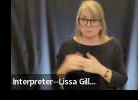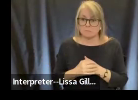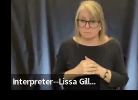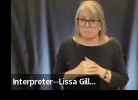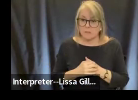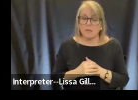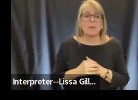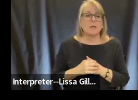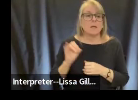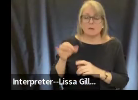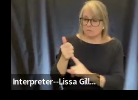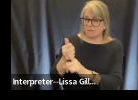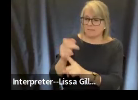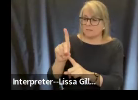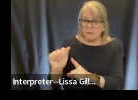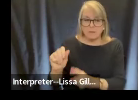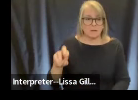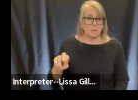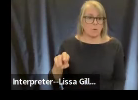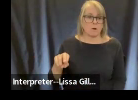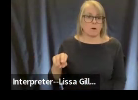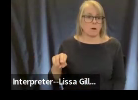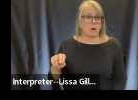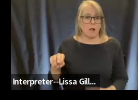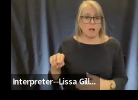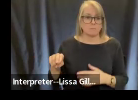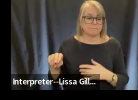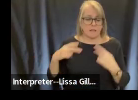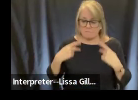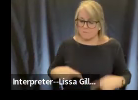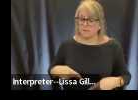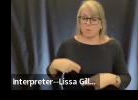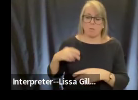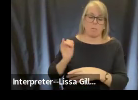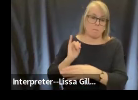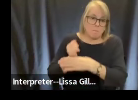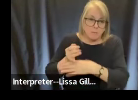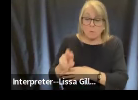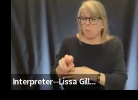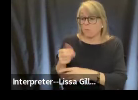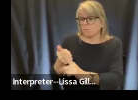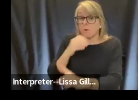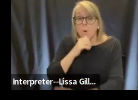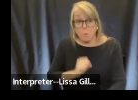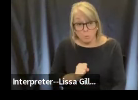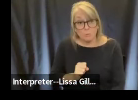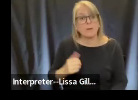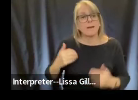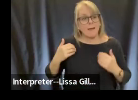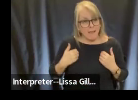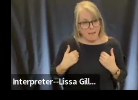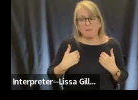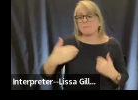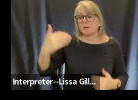have disabilities or any kind of mobile impairments or those who are older. Having this known